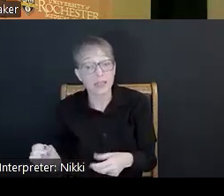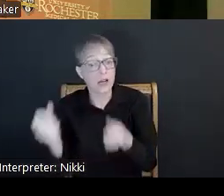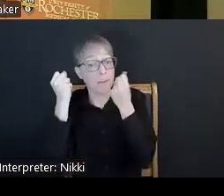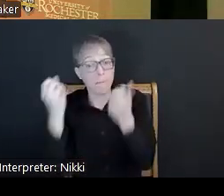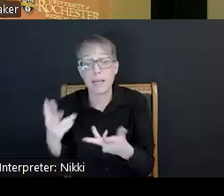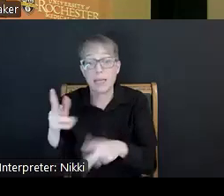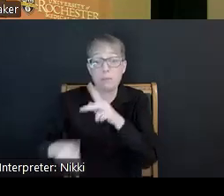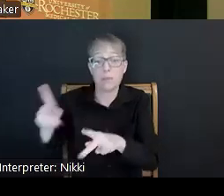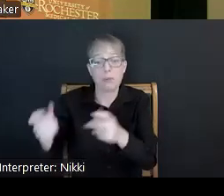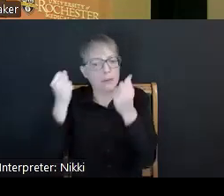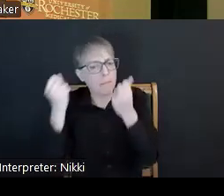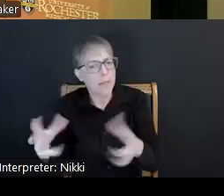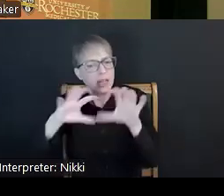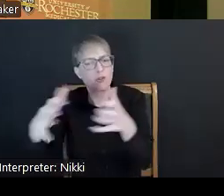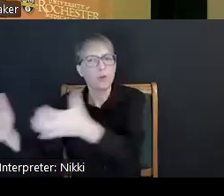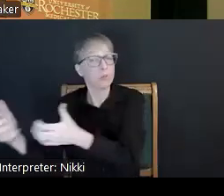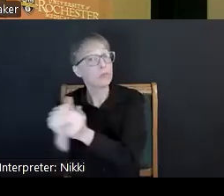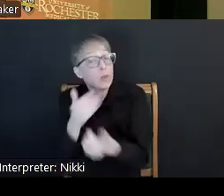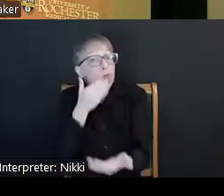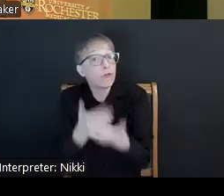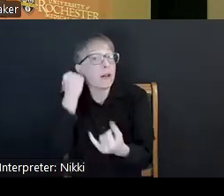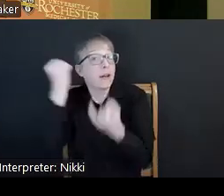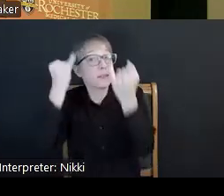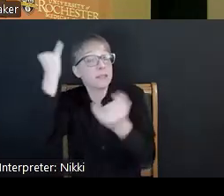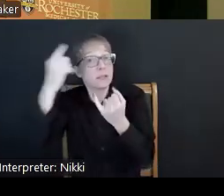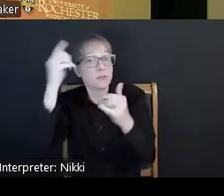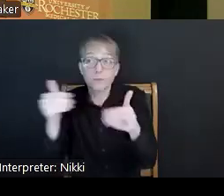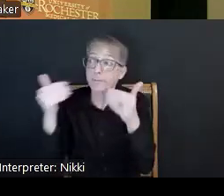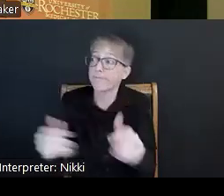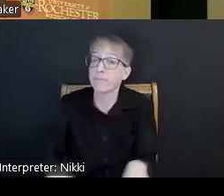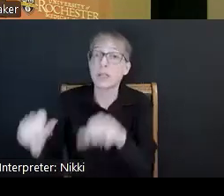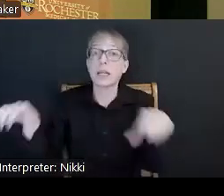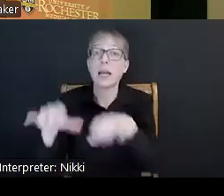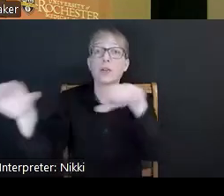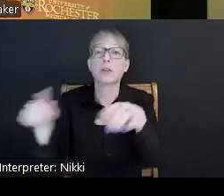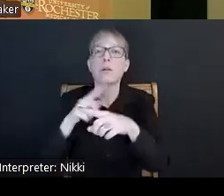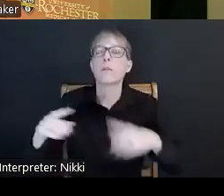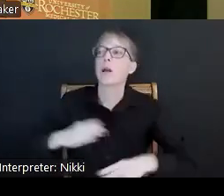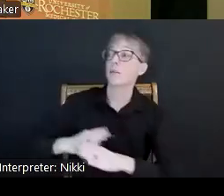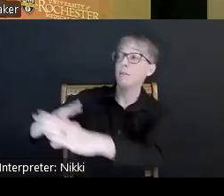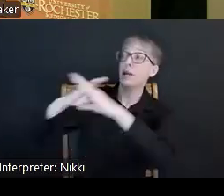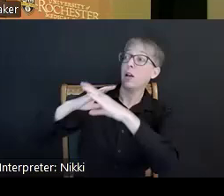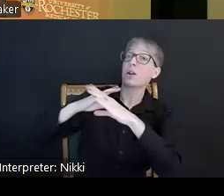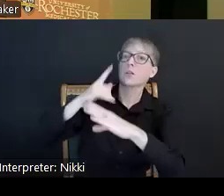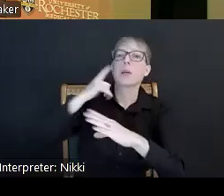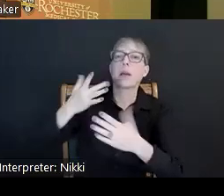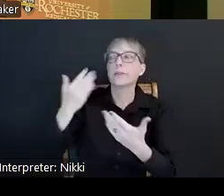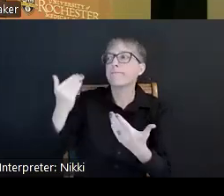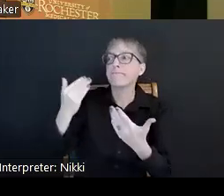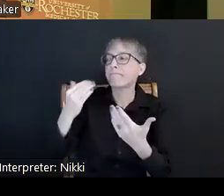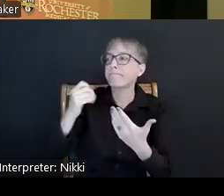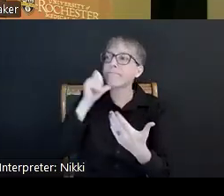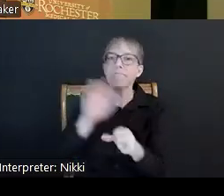groups with good ideas to take action, but they are held back by this lack of knowledge and ignorance and lack of